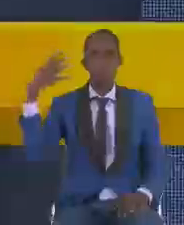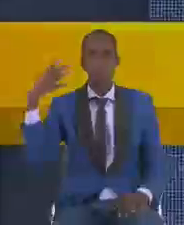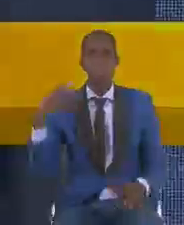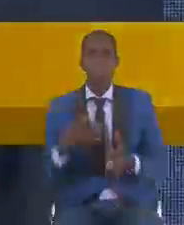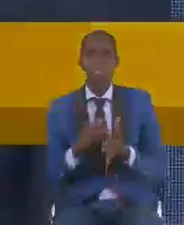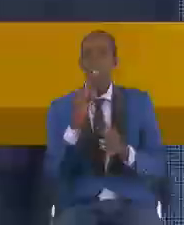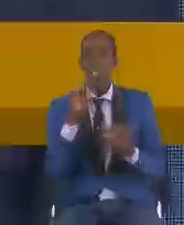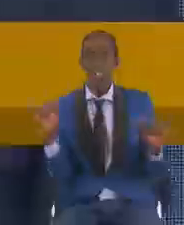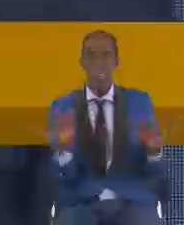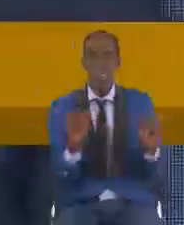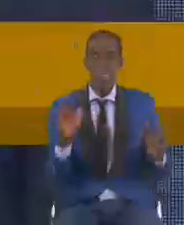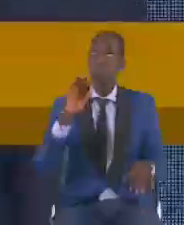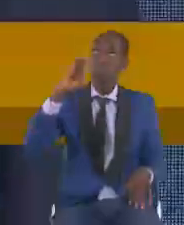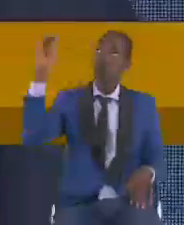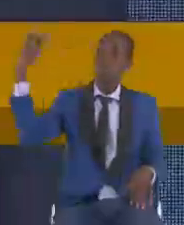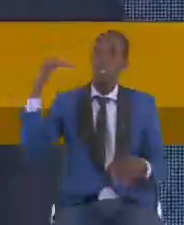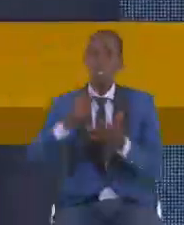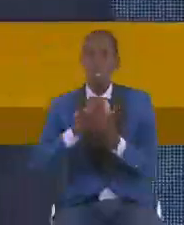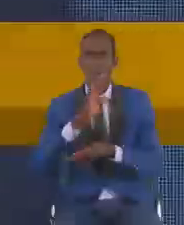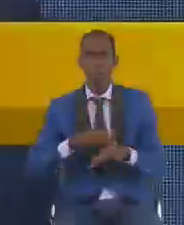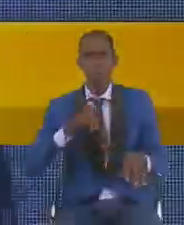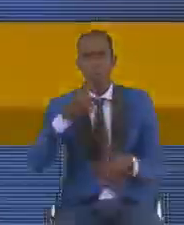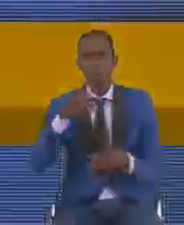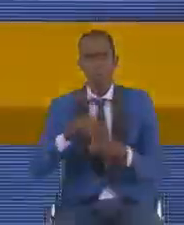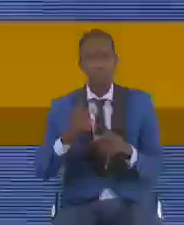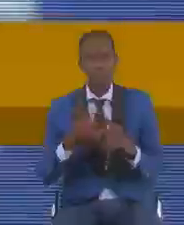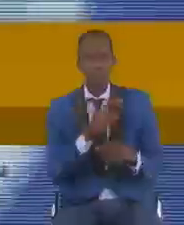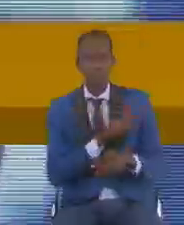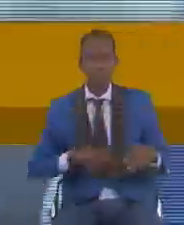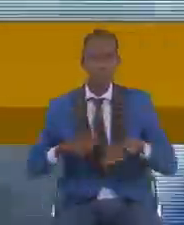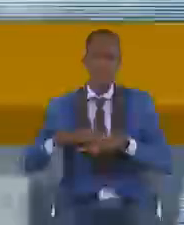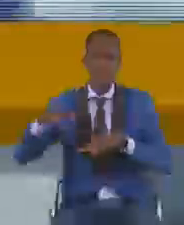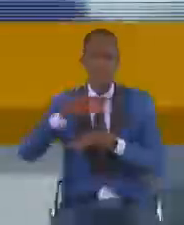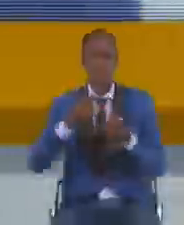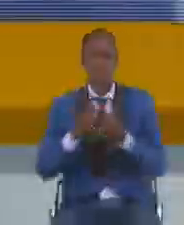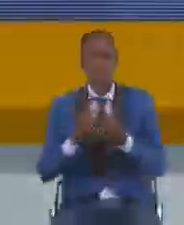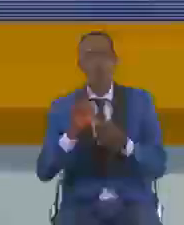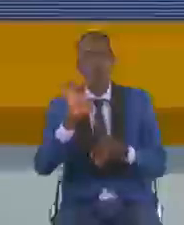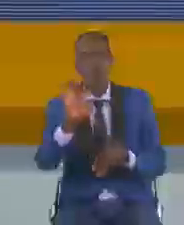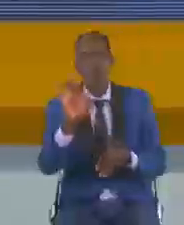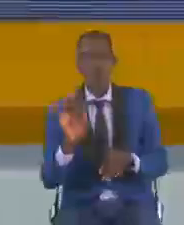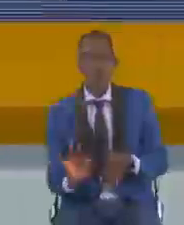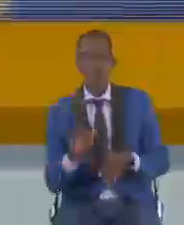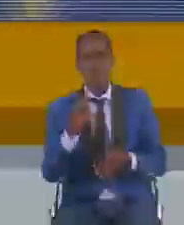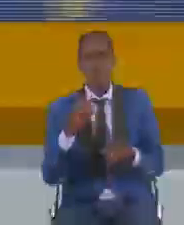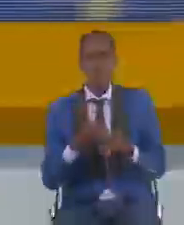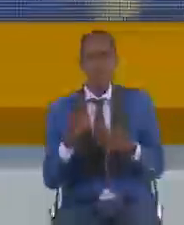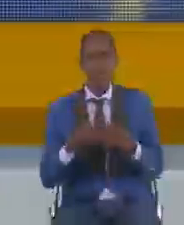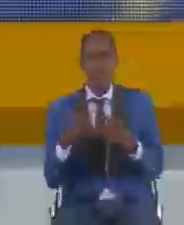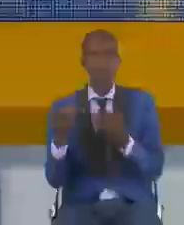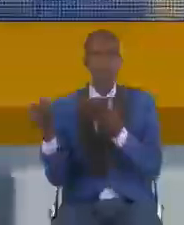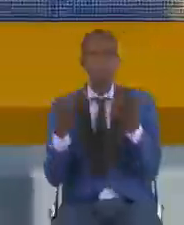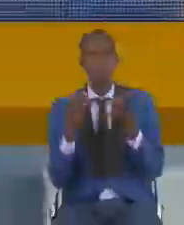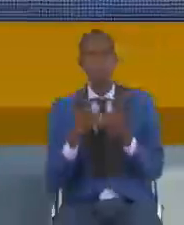grace that called you into the kingdom, also appointed you into the service. And then